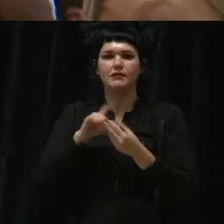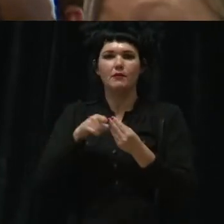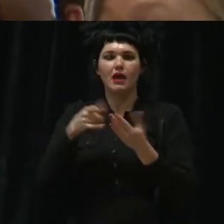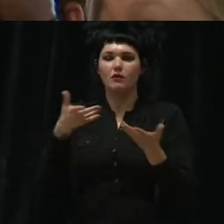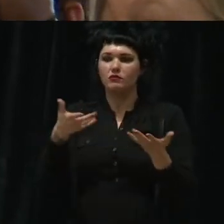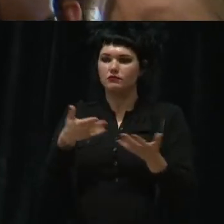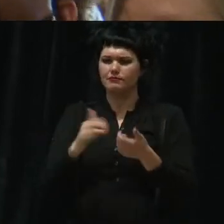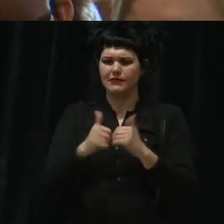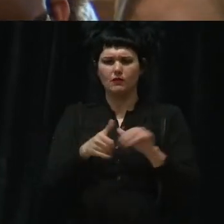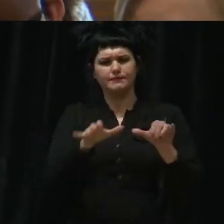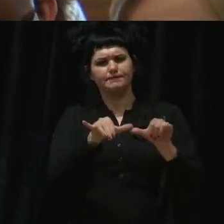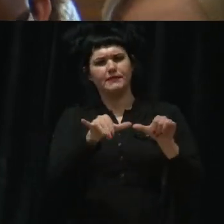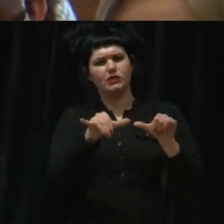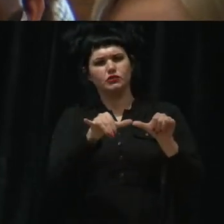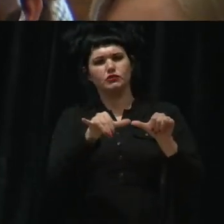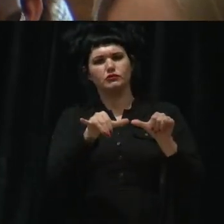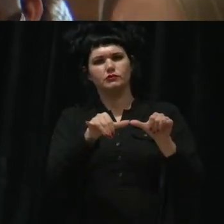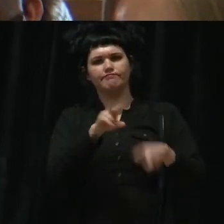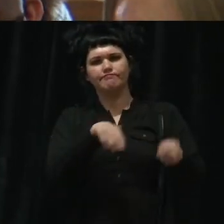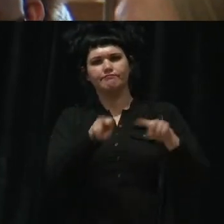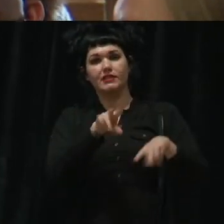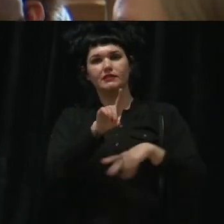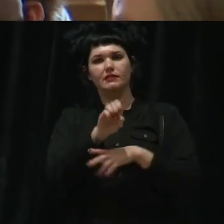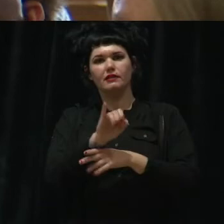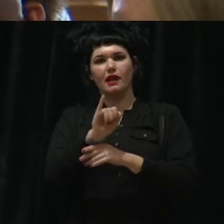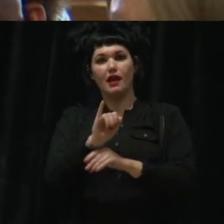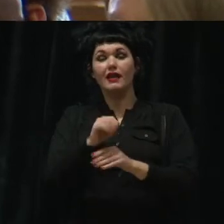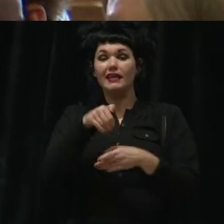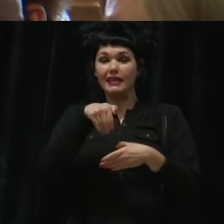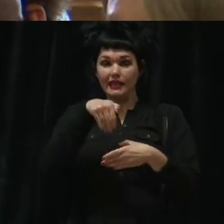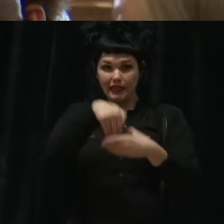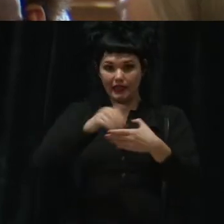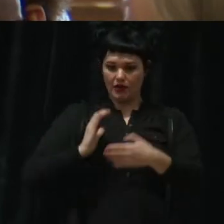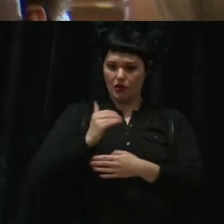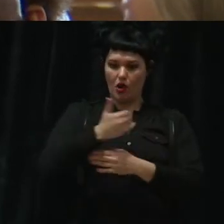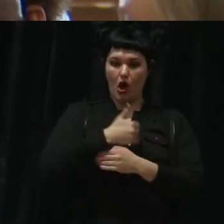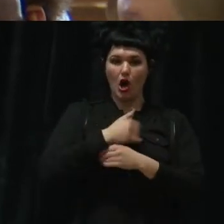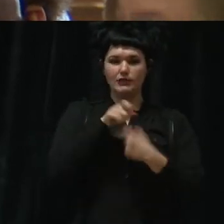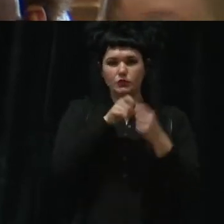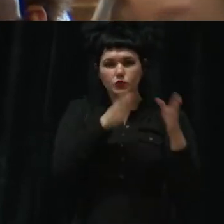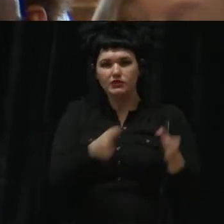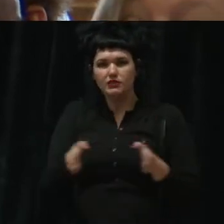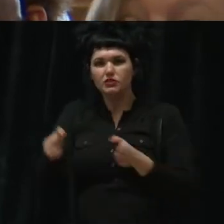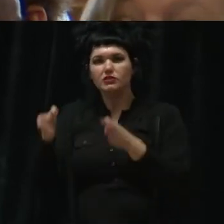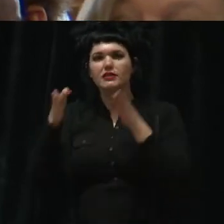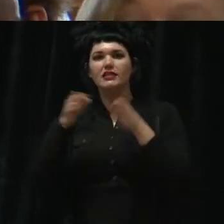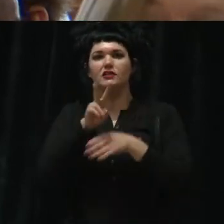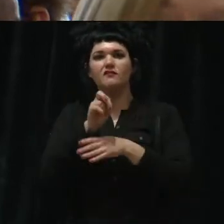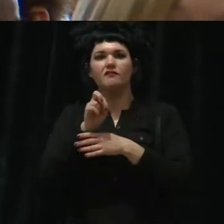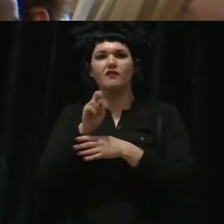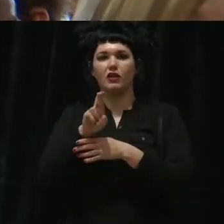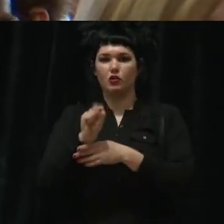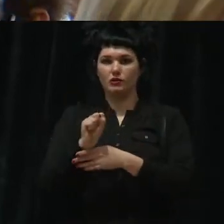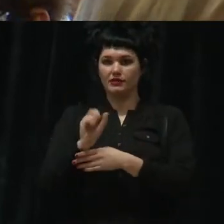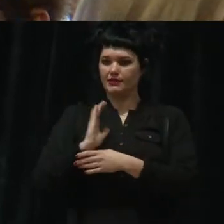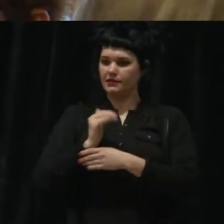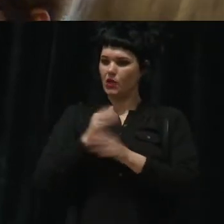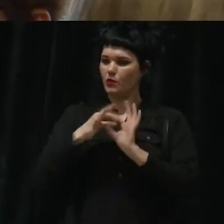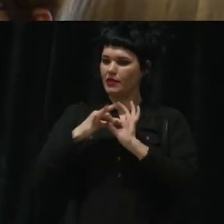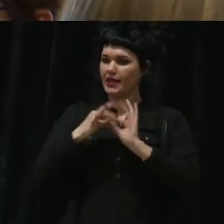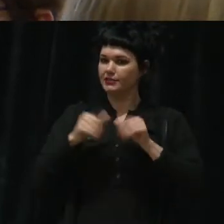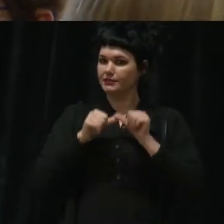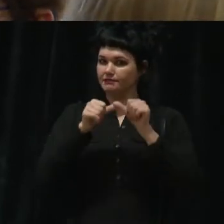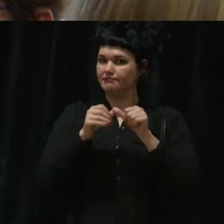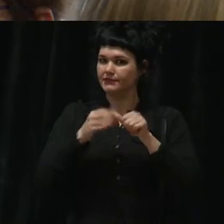measure of DEI in our strategic vendors as we move forward with our relationships with them. Yes.